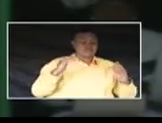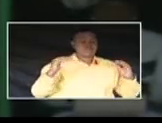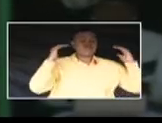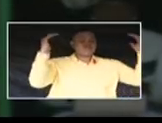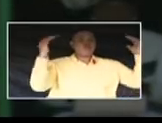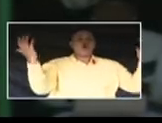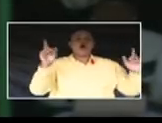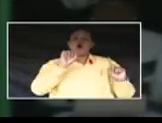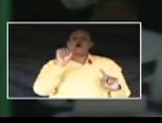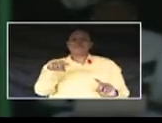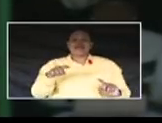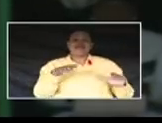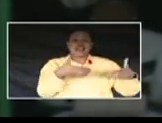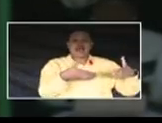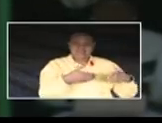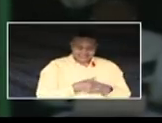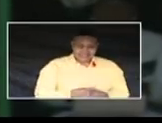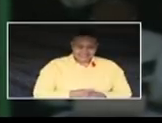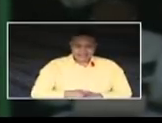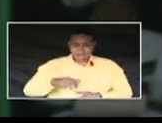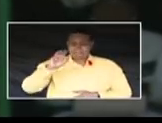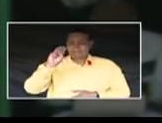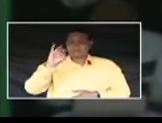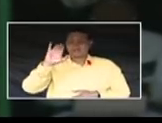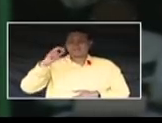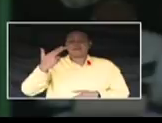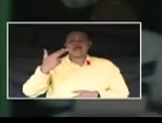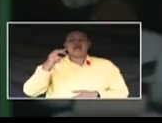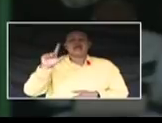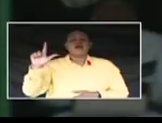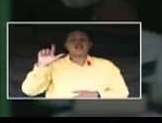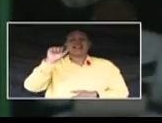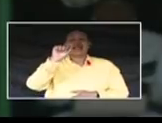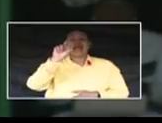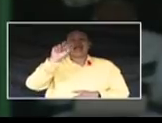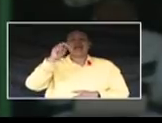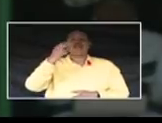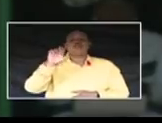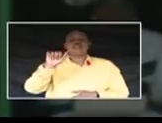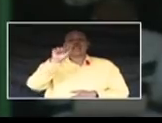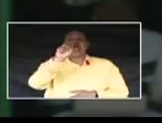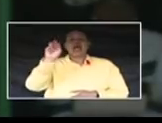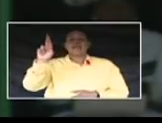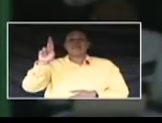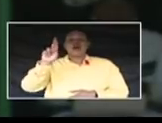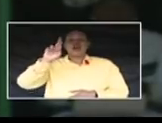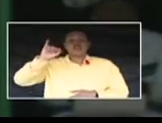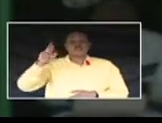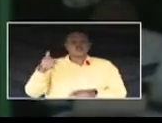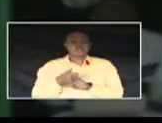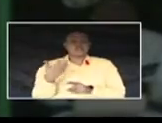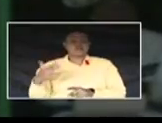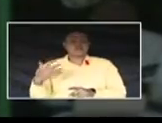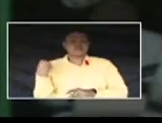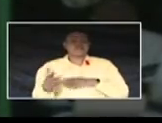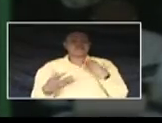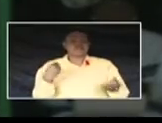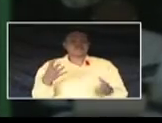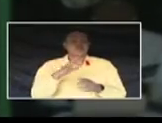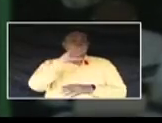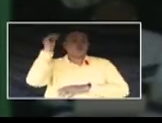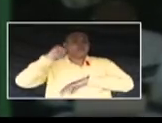Commander. Michael Anthony Amar Jr. for outstanding contribution to the mercantile trade in